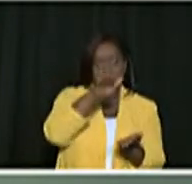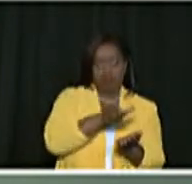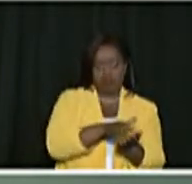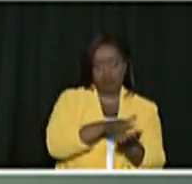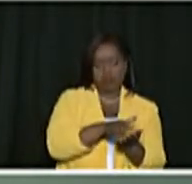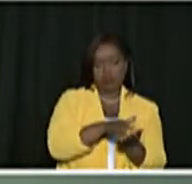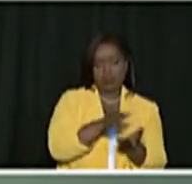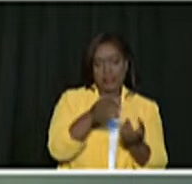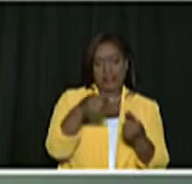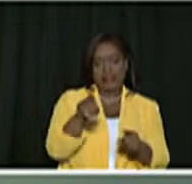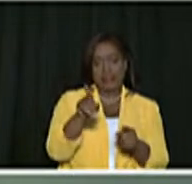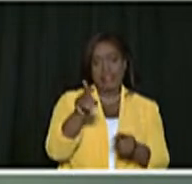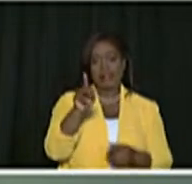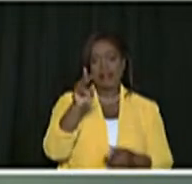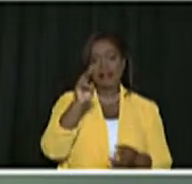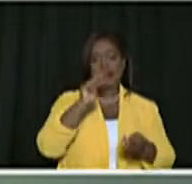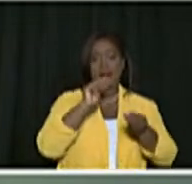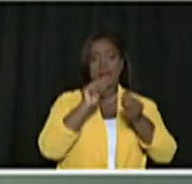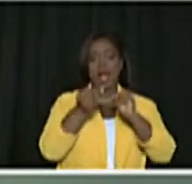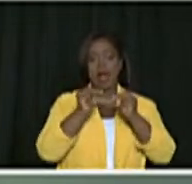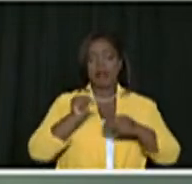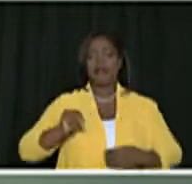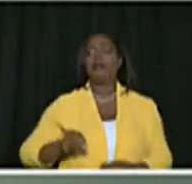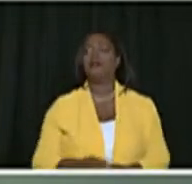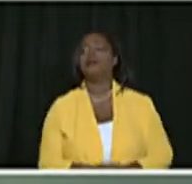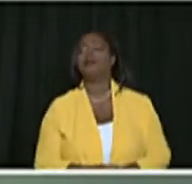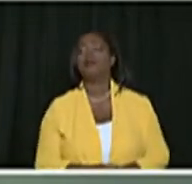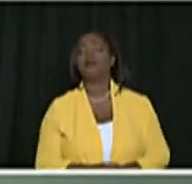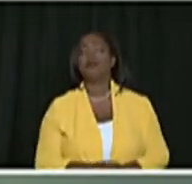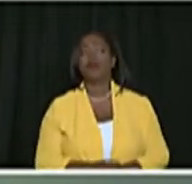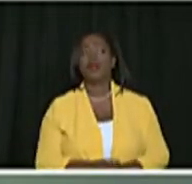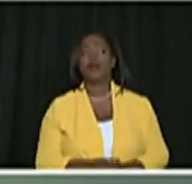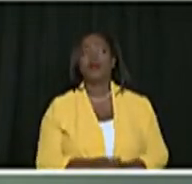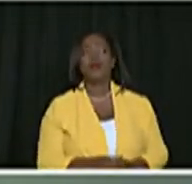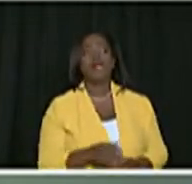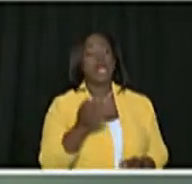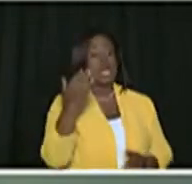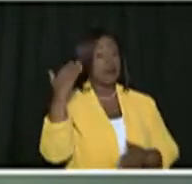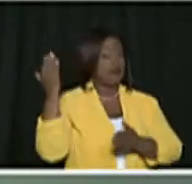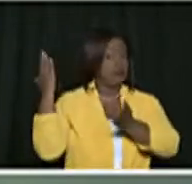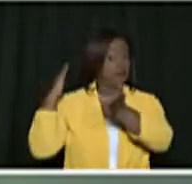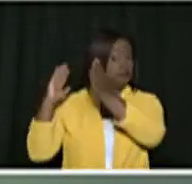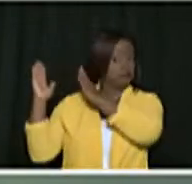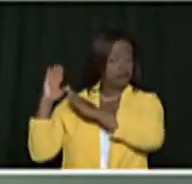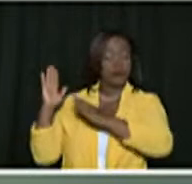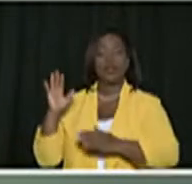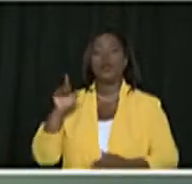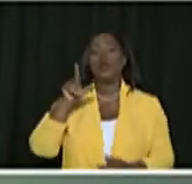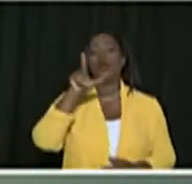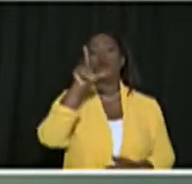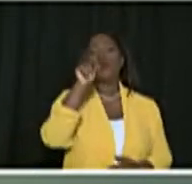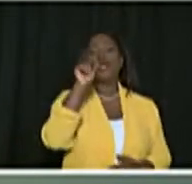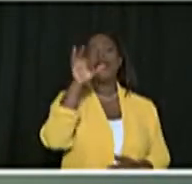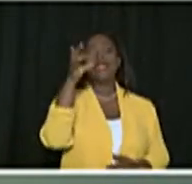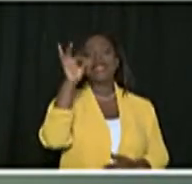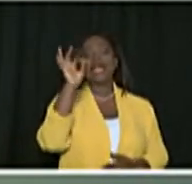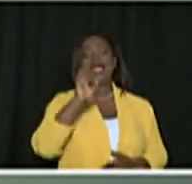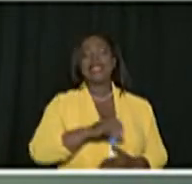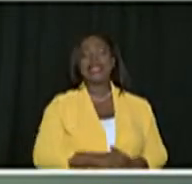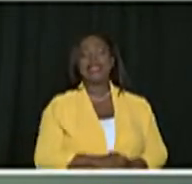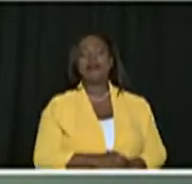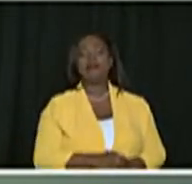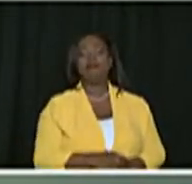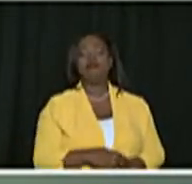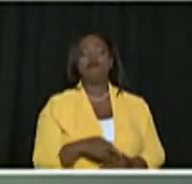example, for January to April 2019, we received 532 reports of missing